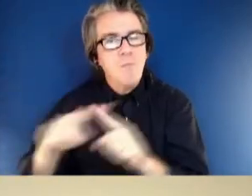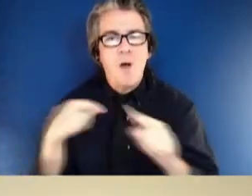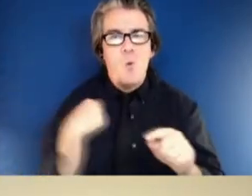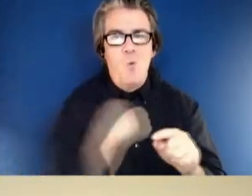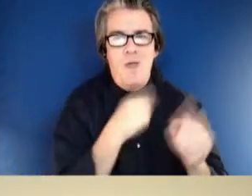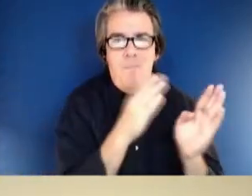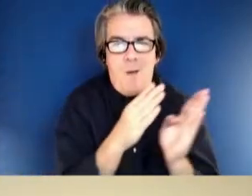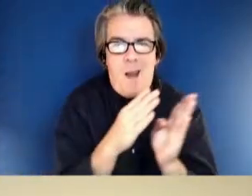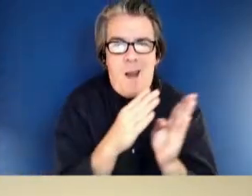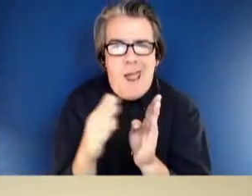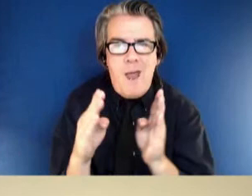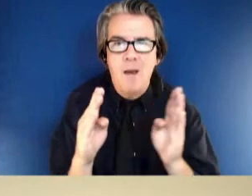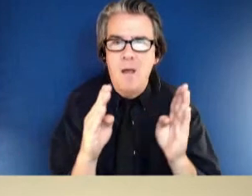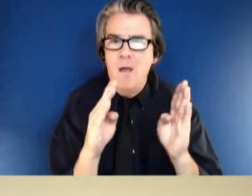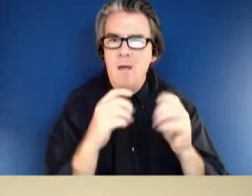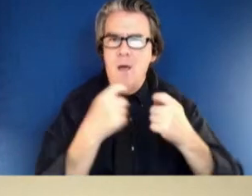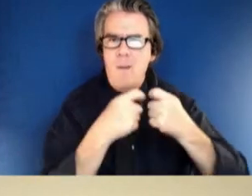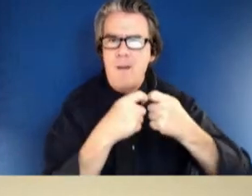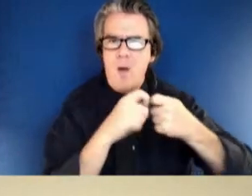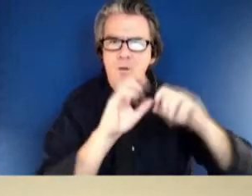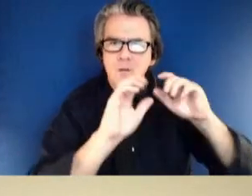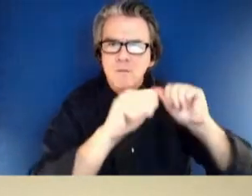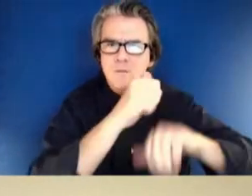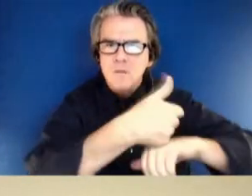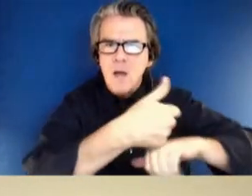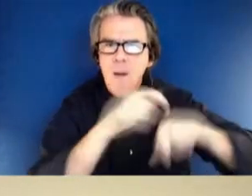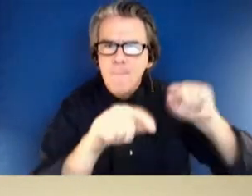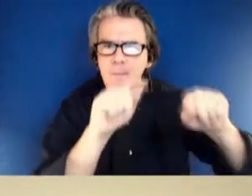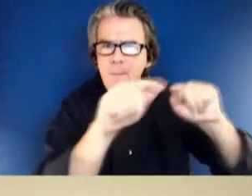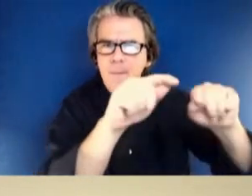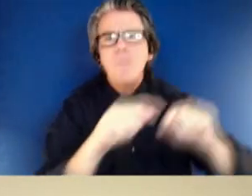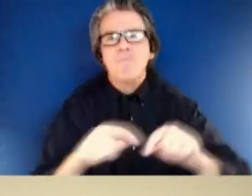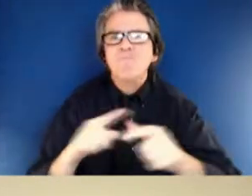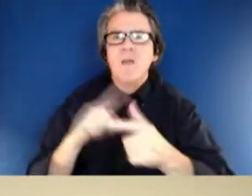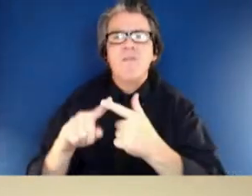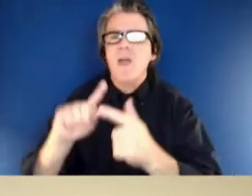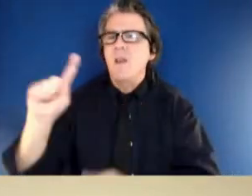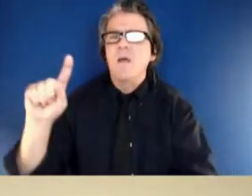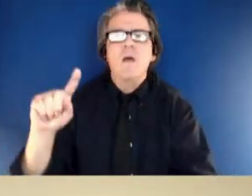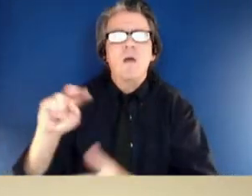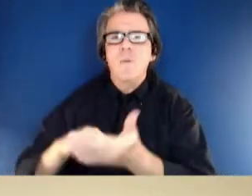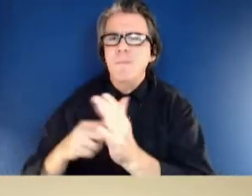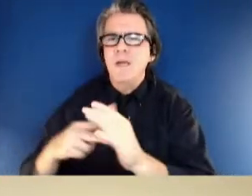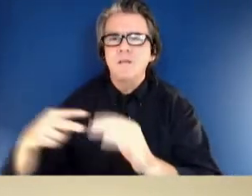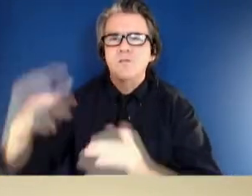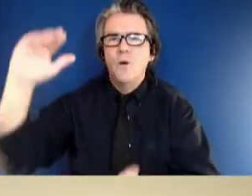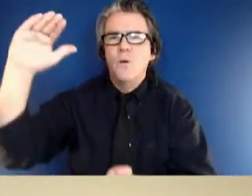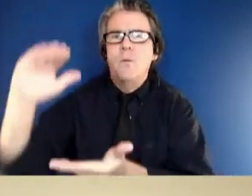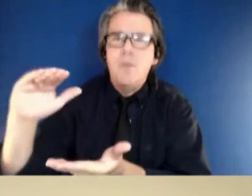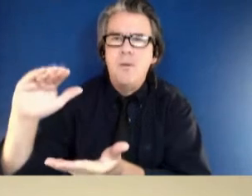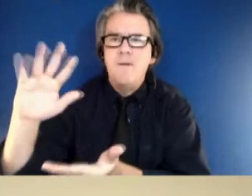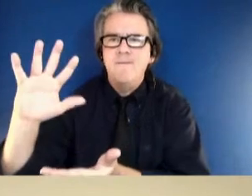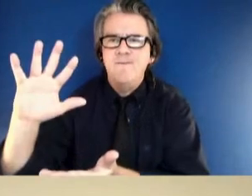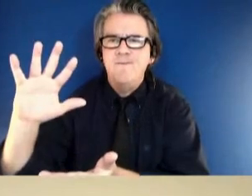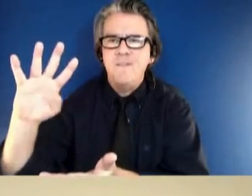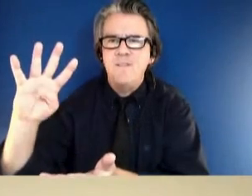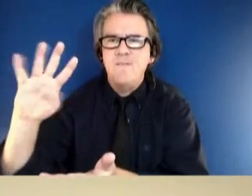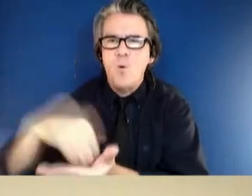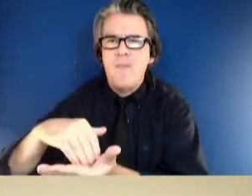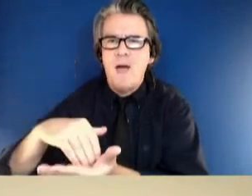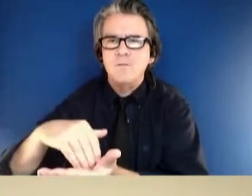around the 2 waves of the weather. Will customers be out for the entire